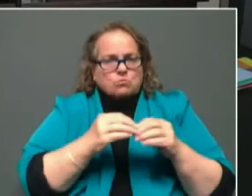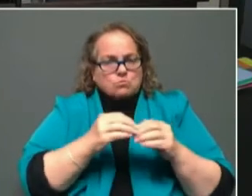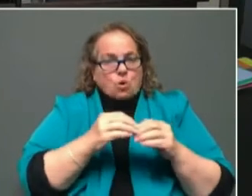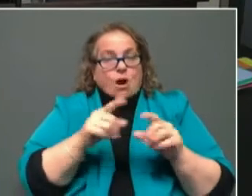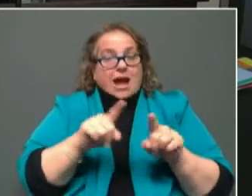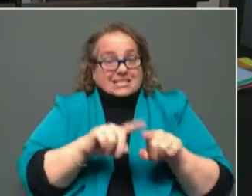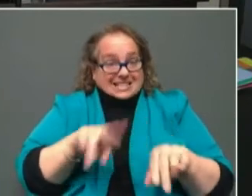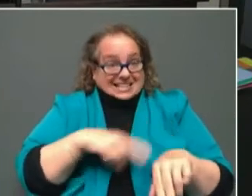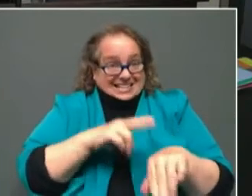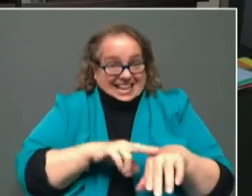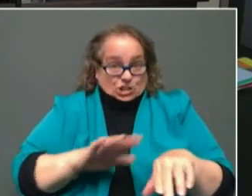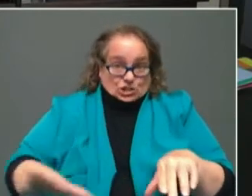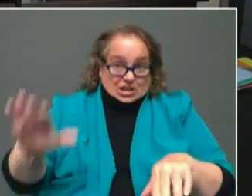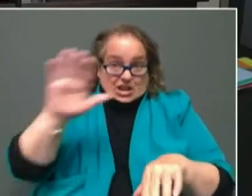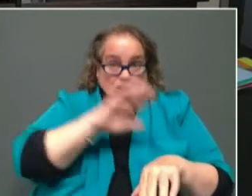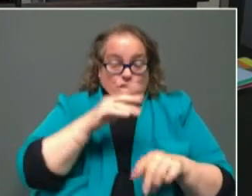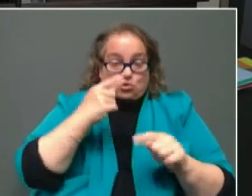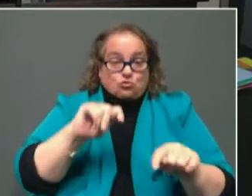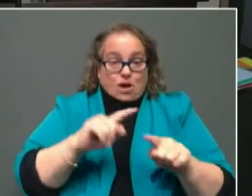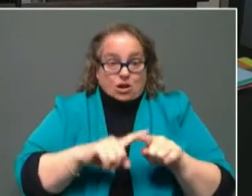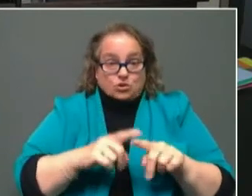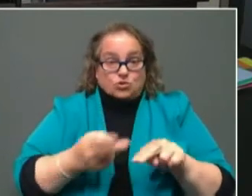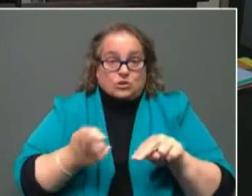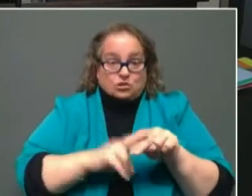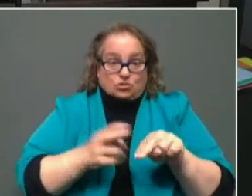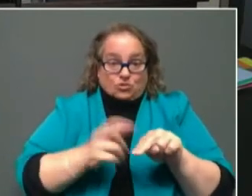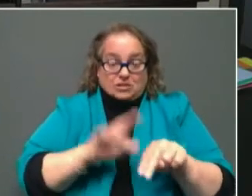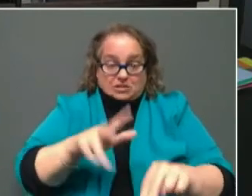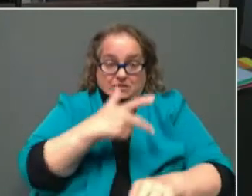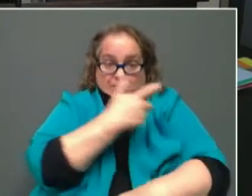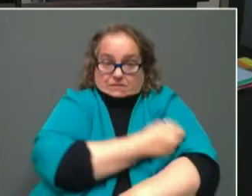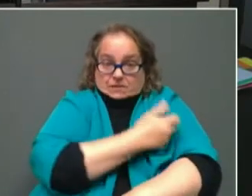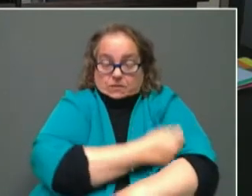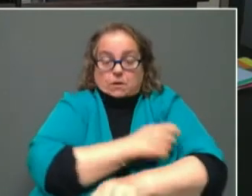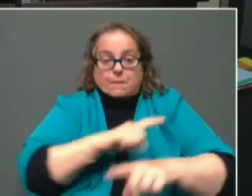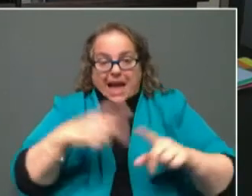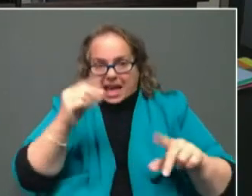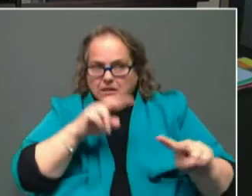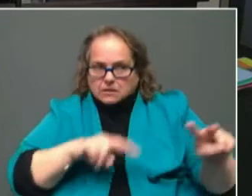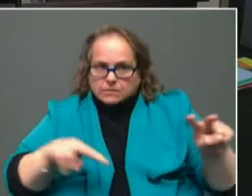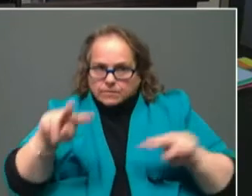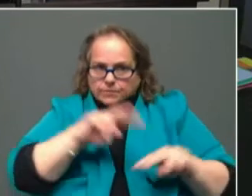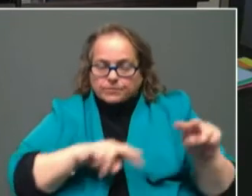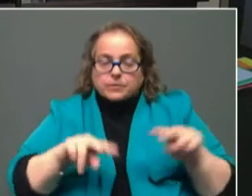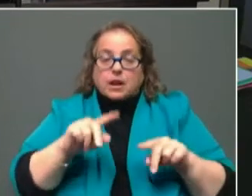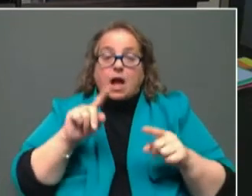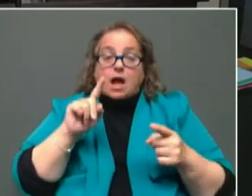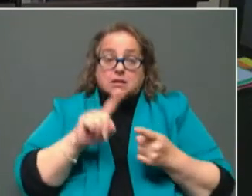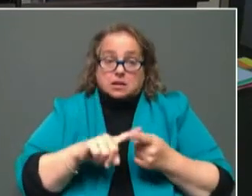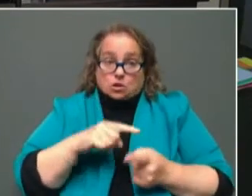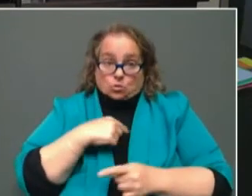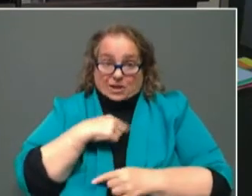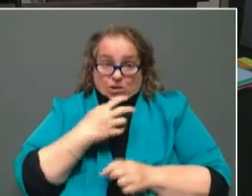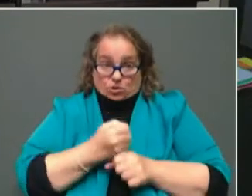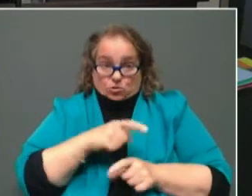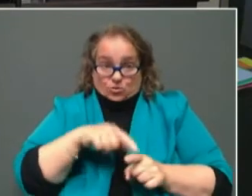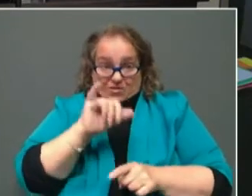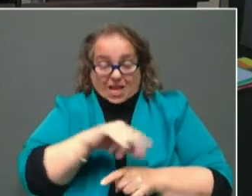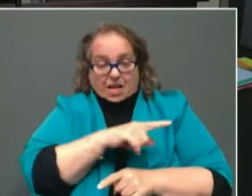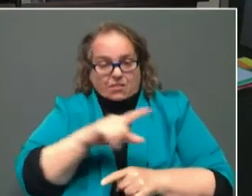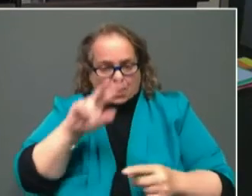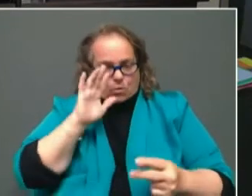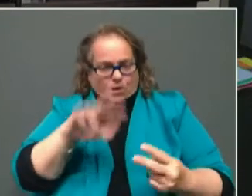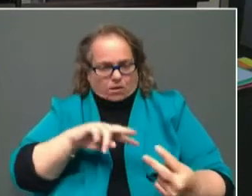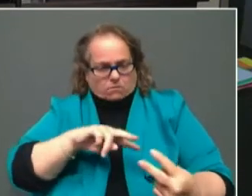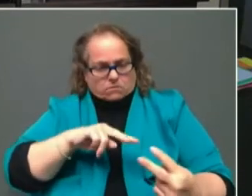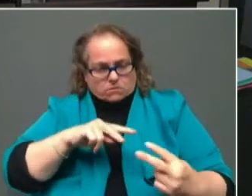our surveillance capacity in this regard. Until we get to that point, we sequence a subset of the positive tests